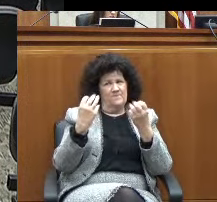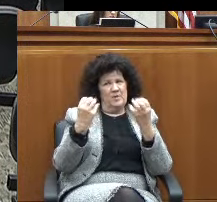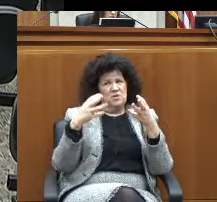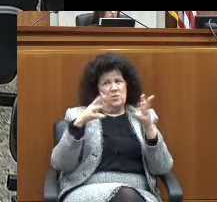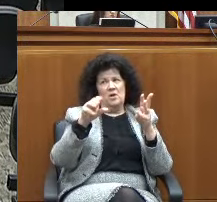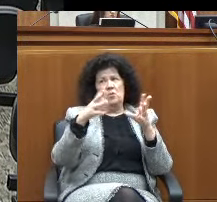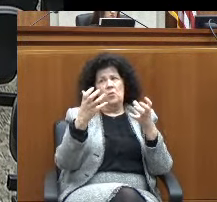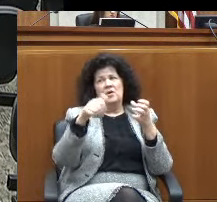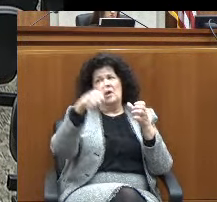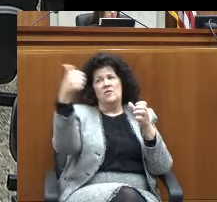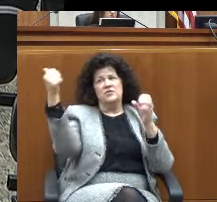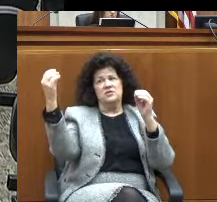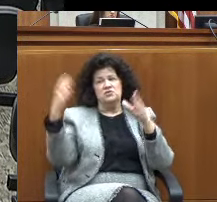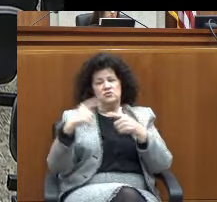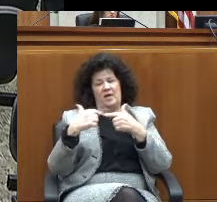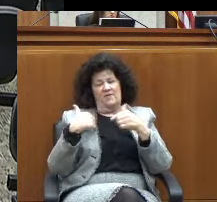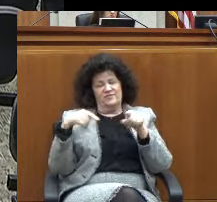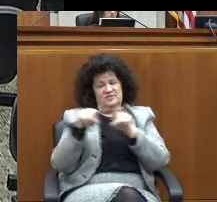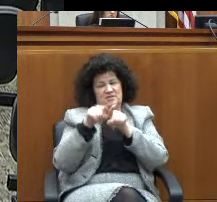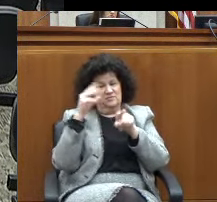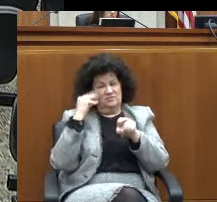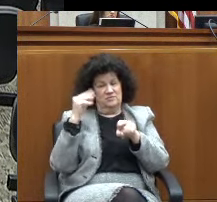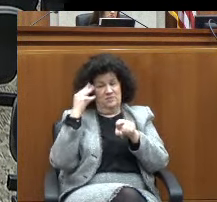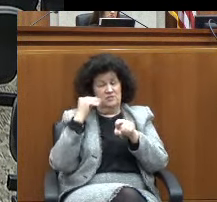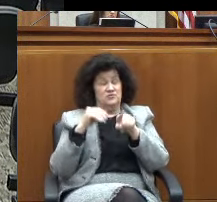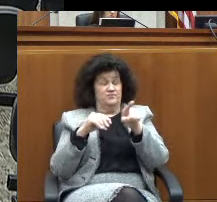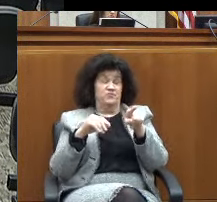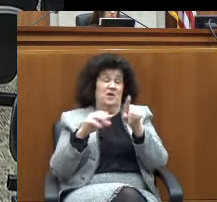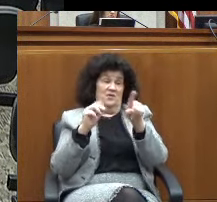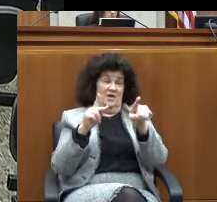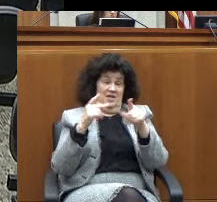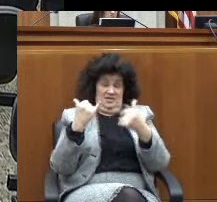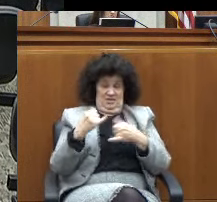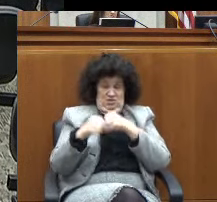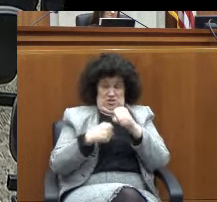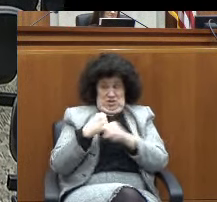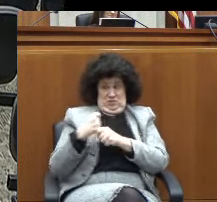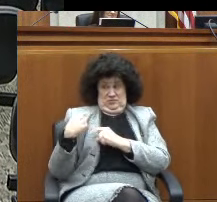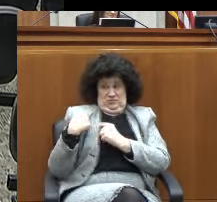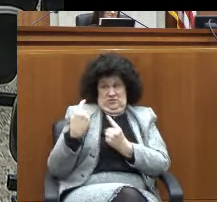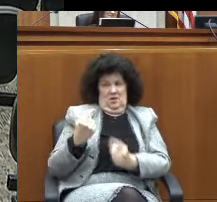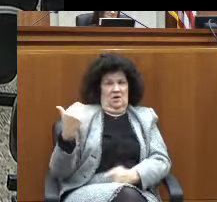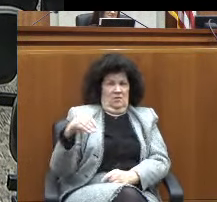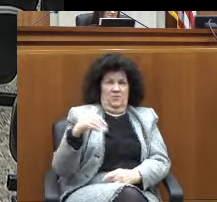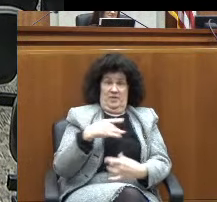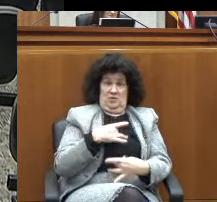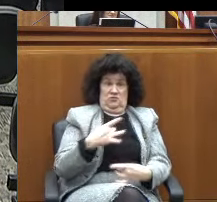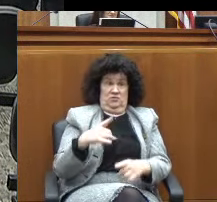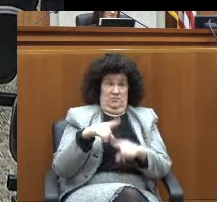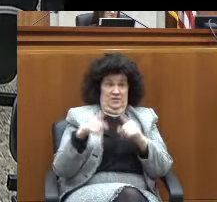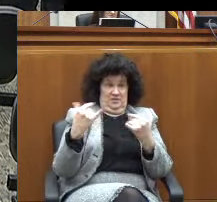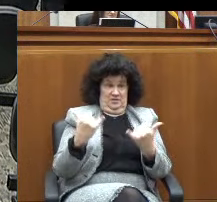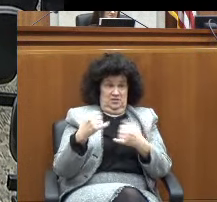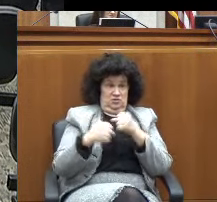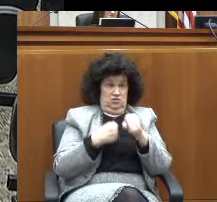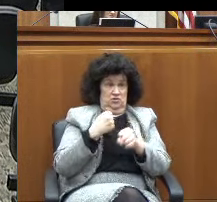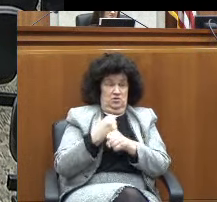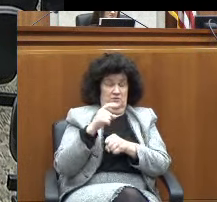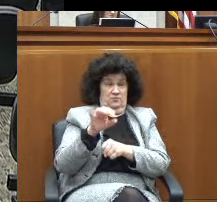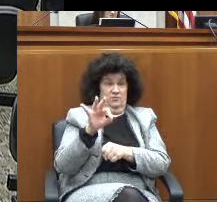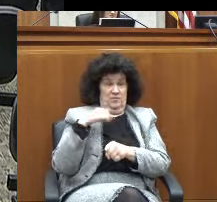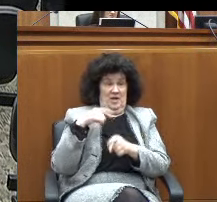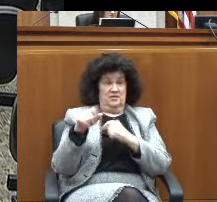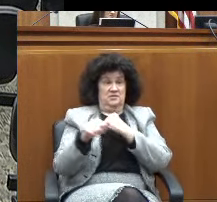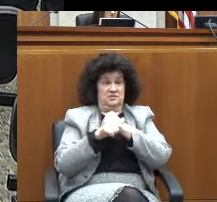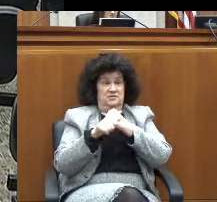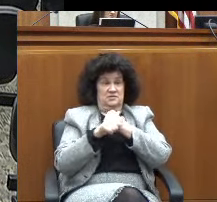types of experiences? So you asked me how the year has been. It's been interesting. I don't know if you know this, but I was actually appointed as